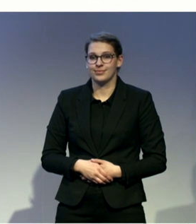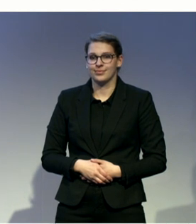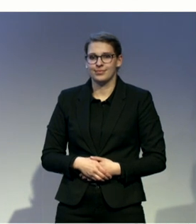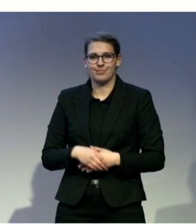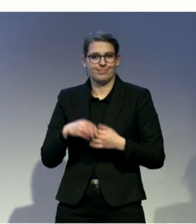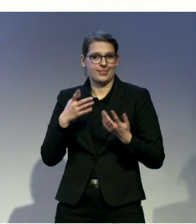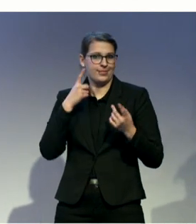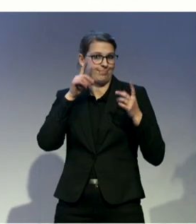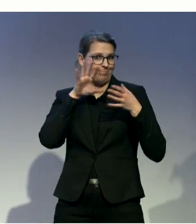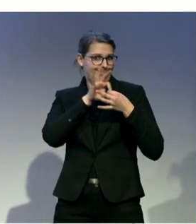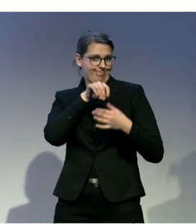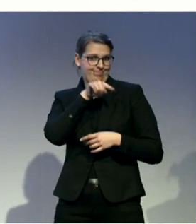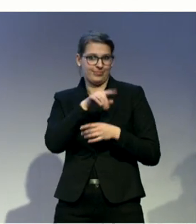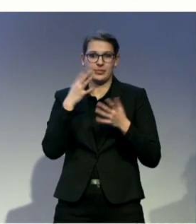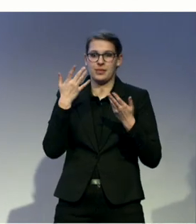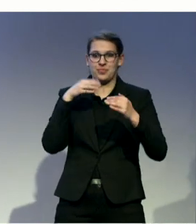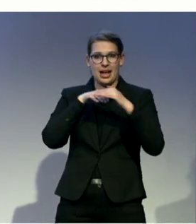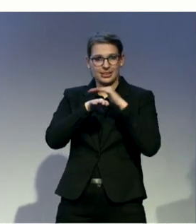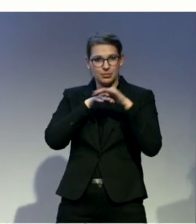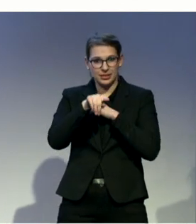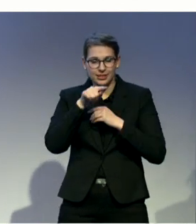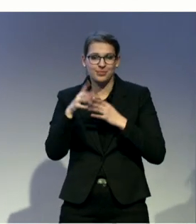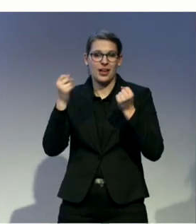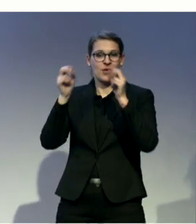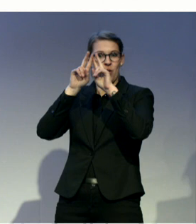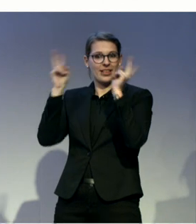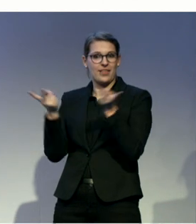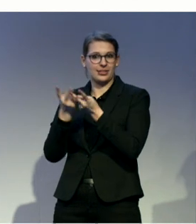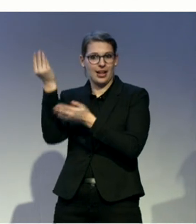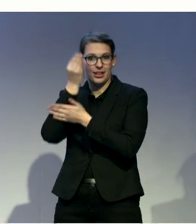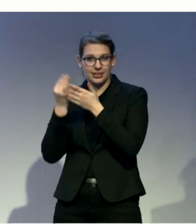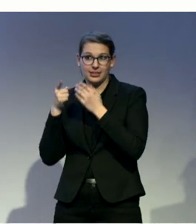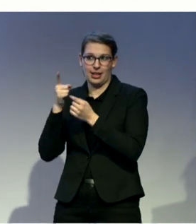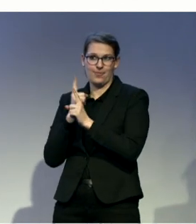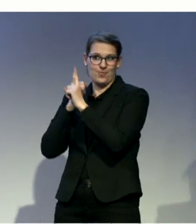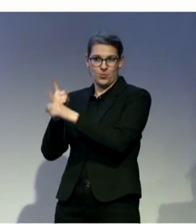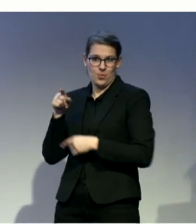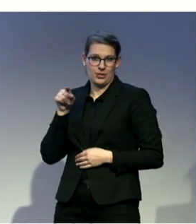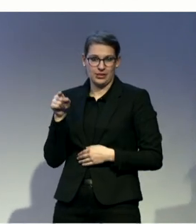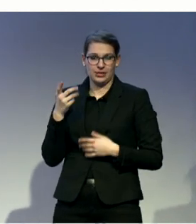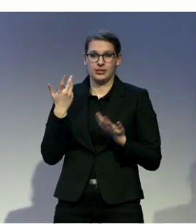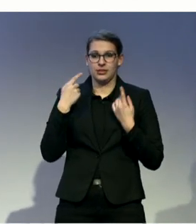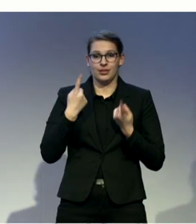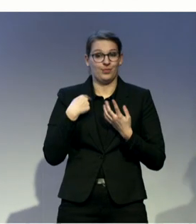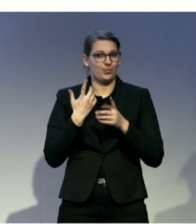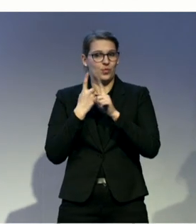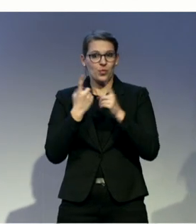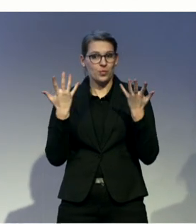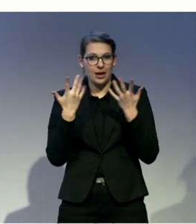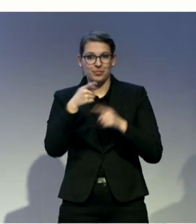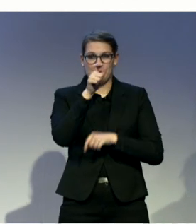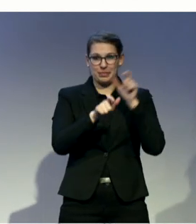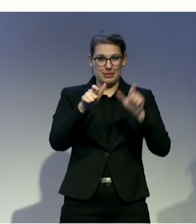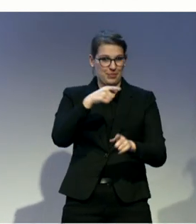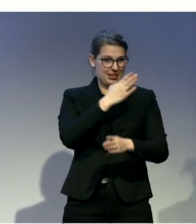are followed. Positive changes in the psychology of persons with disabilities increased self-confidence and